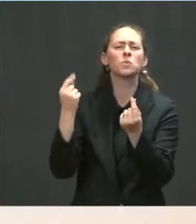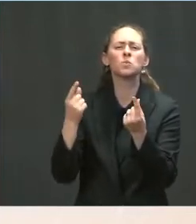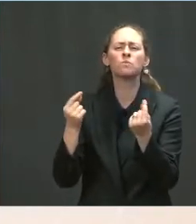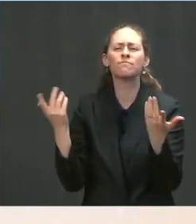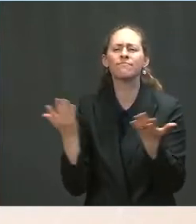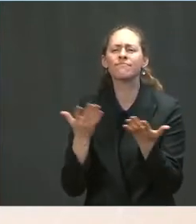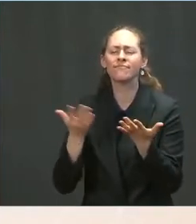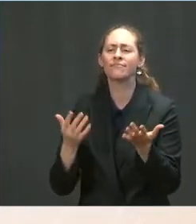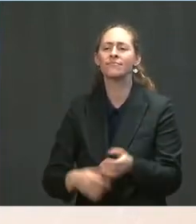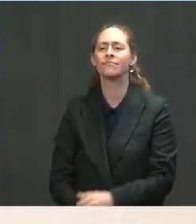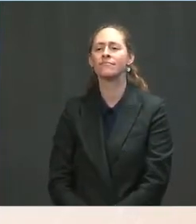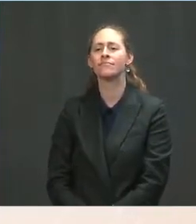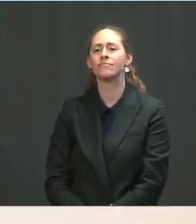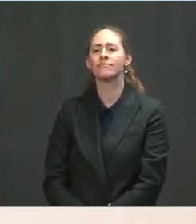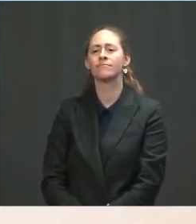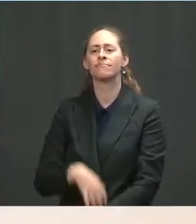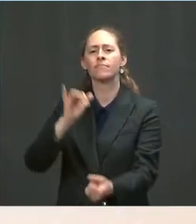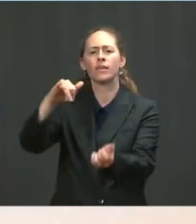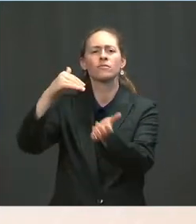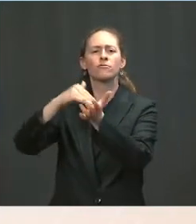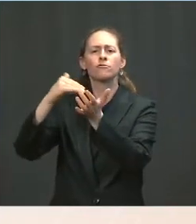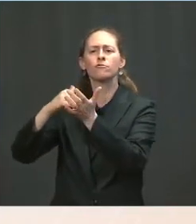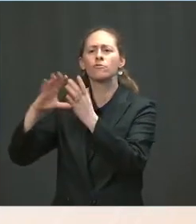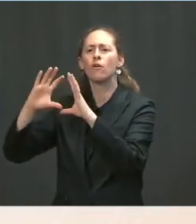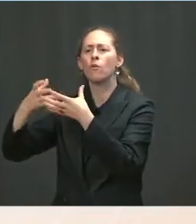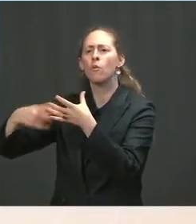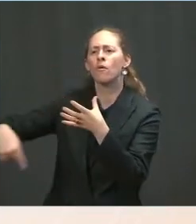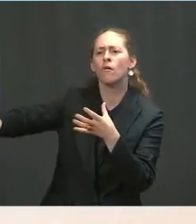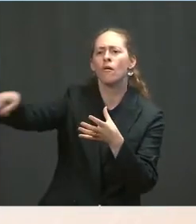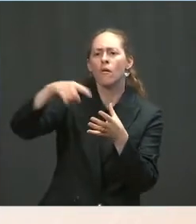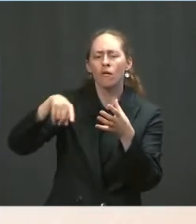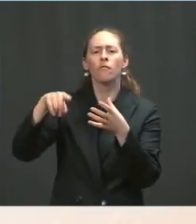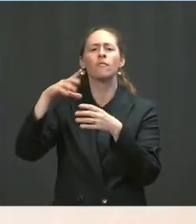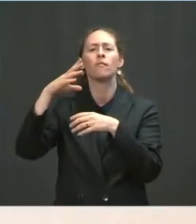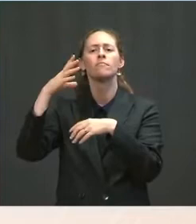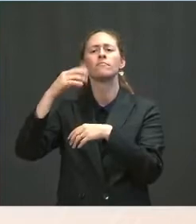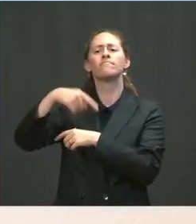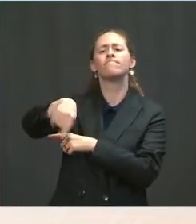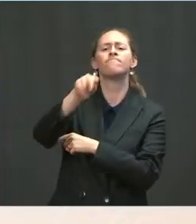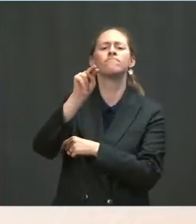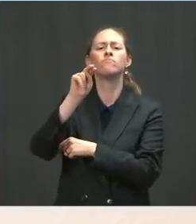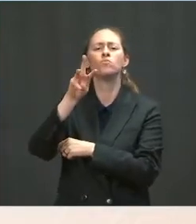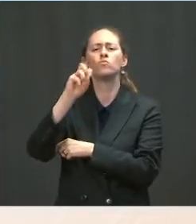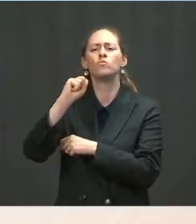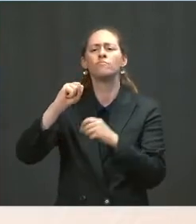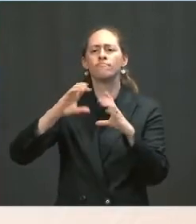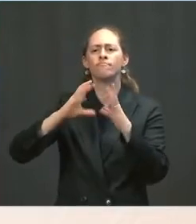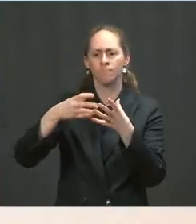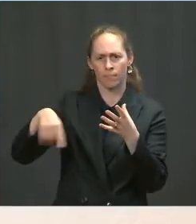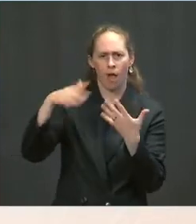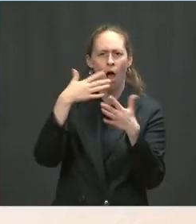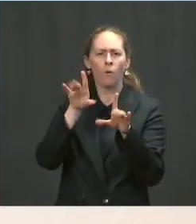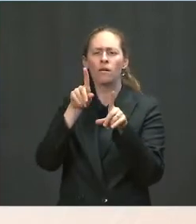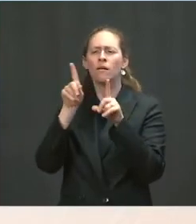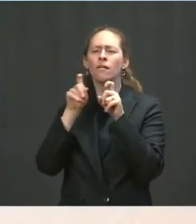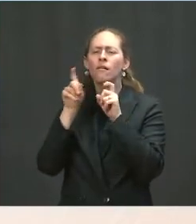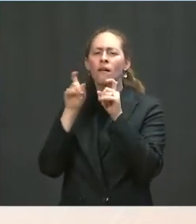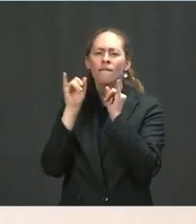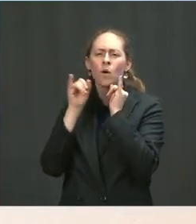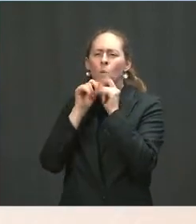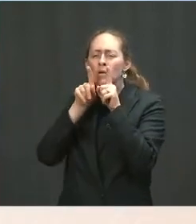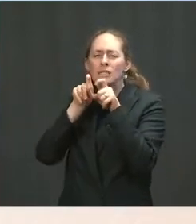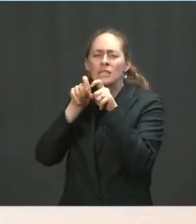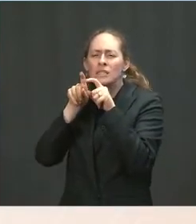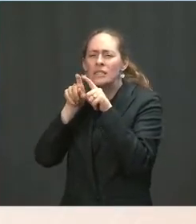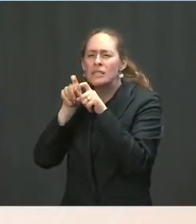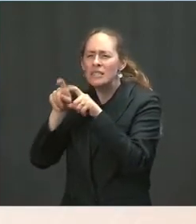local constituency and national media with over 400 media interviews with a clear message. Delta is a serious